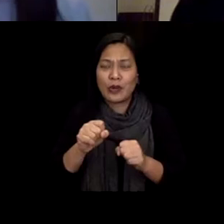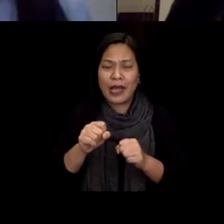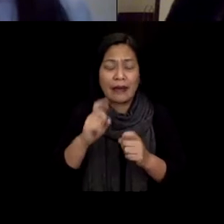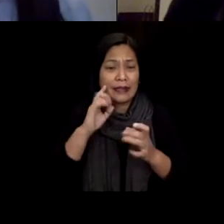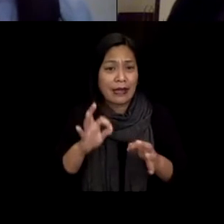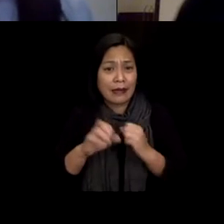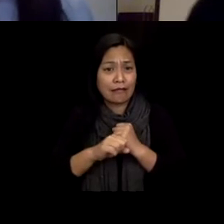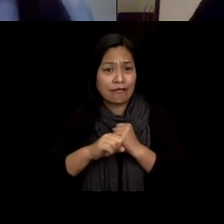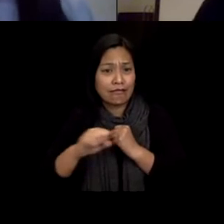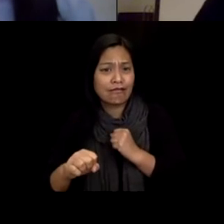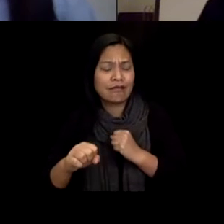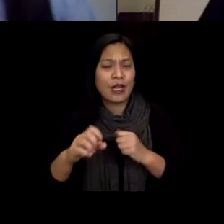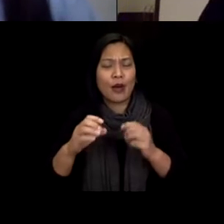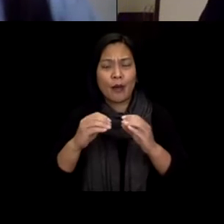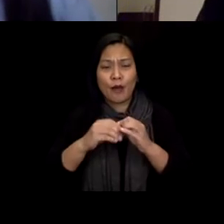not.